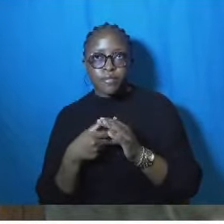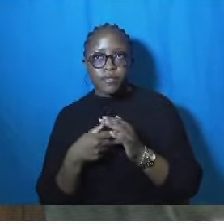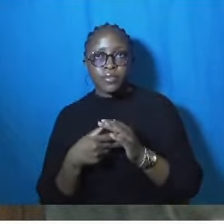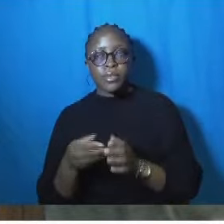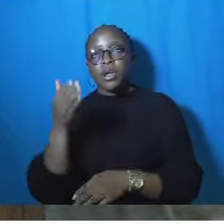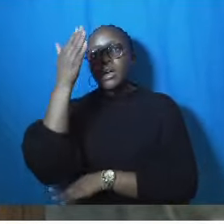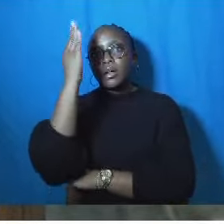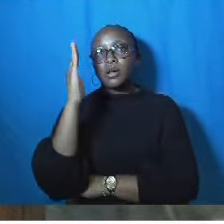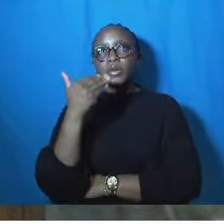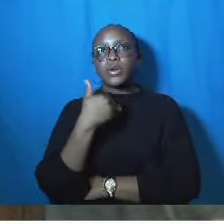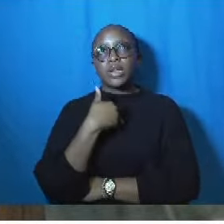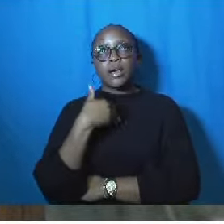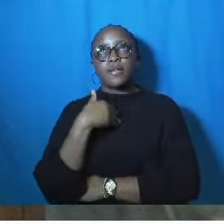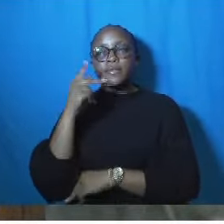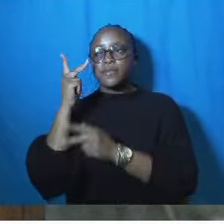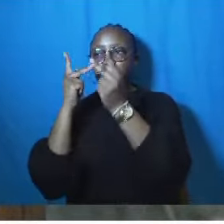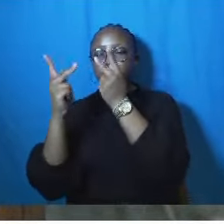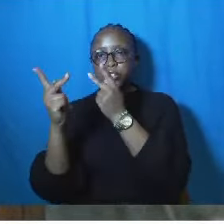his knowledge?